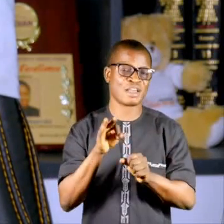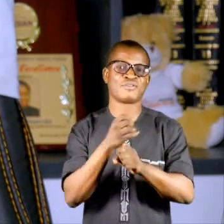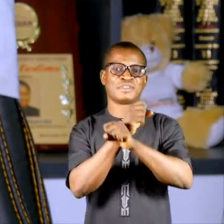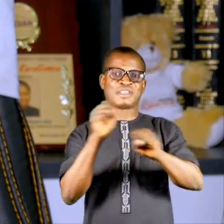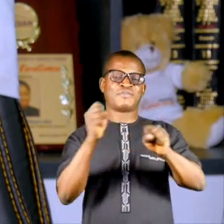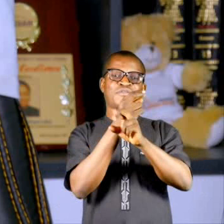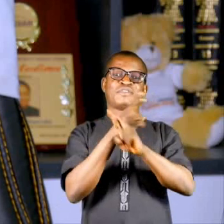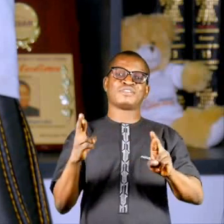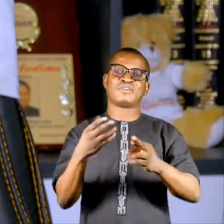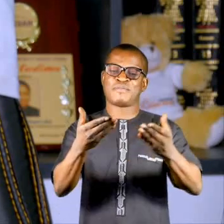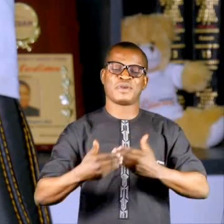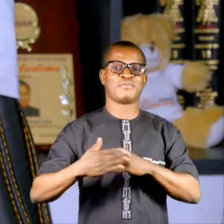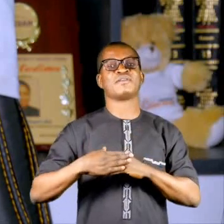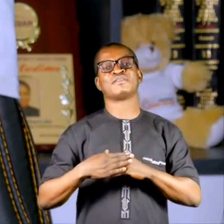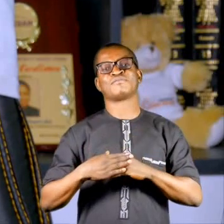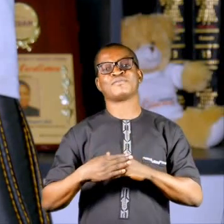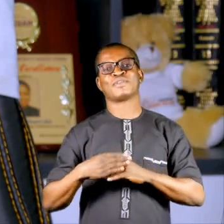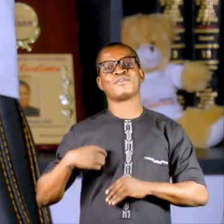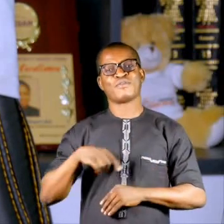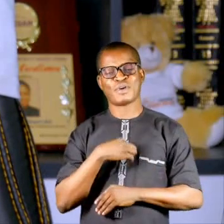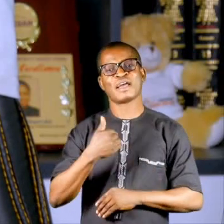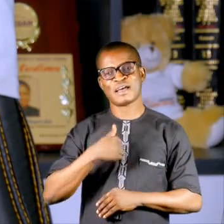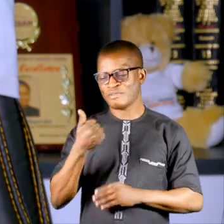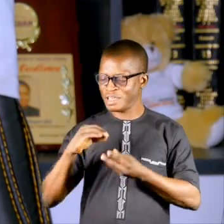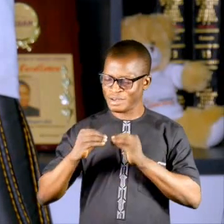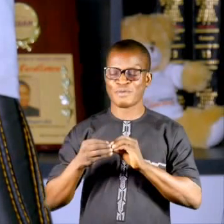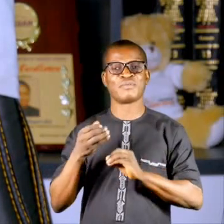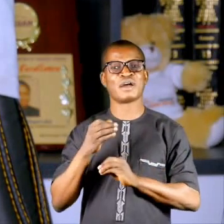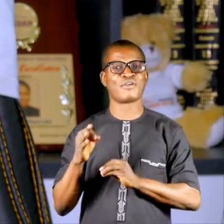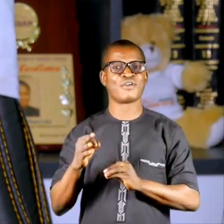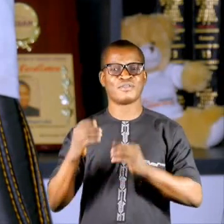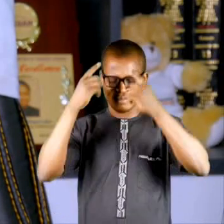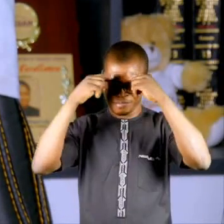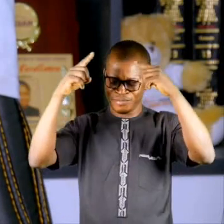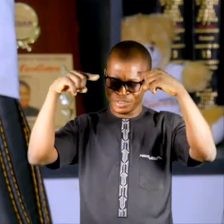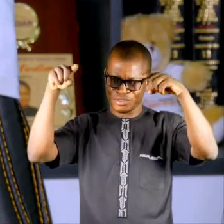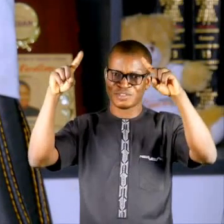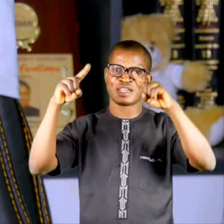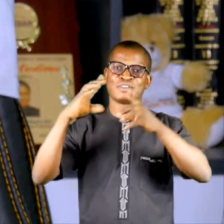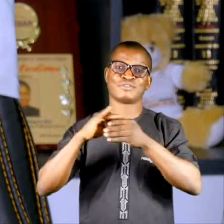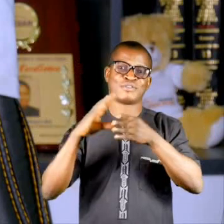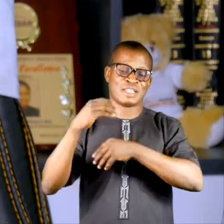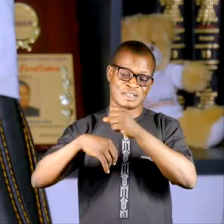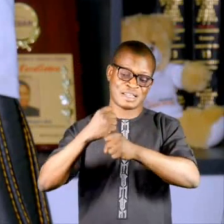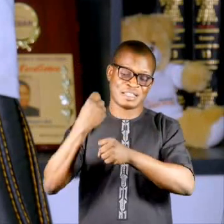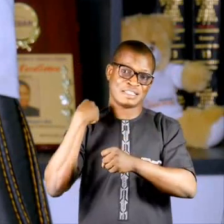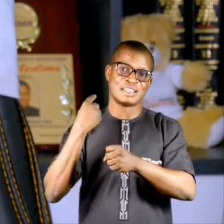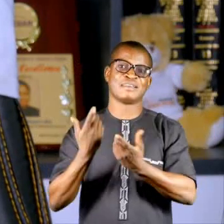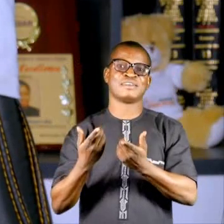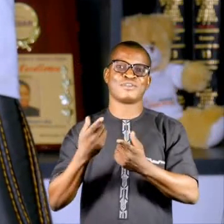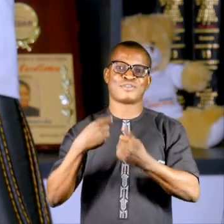of rescue and repatriations. We had, you know, a number of success stories last year,